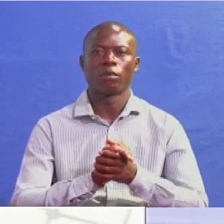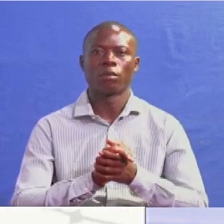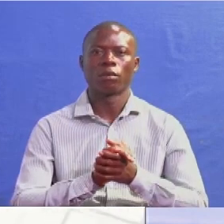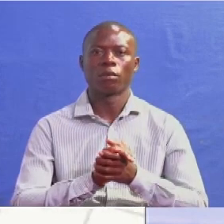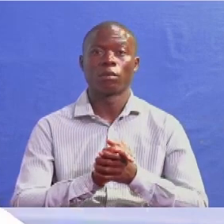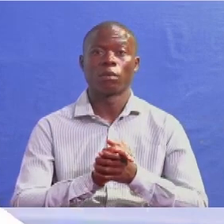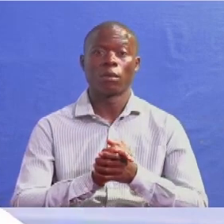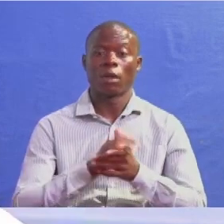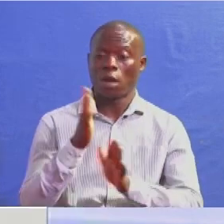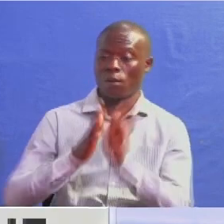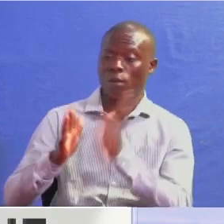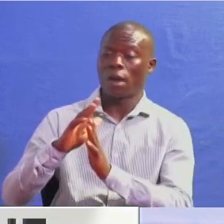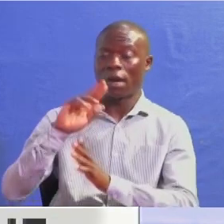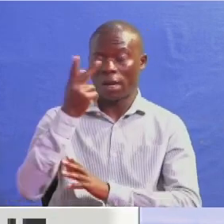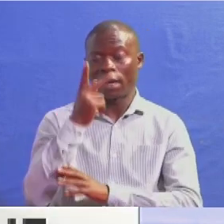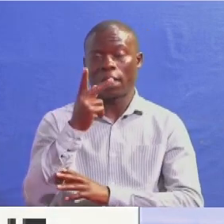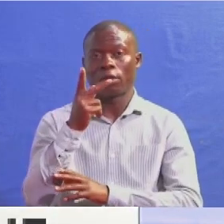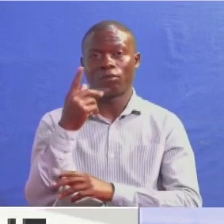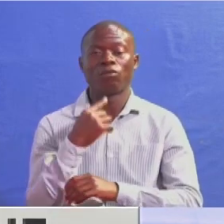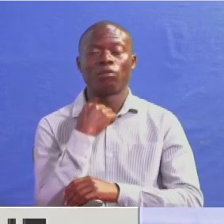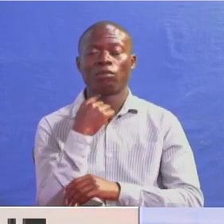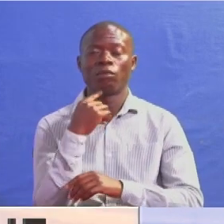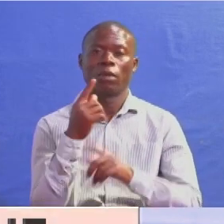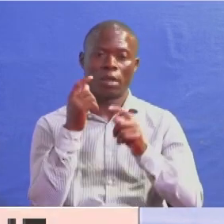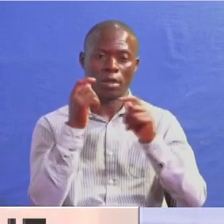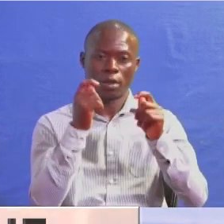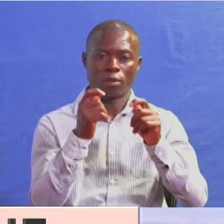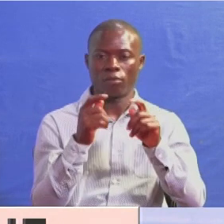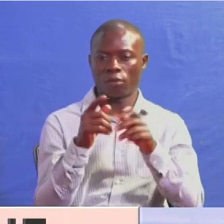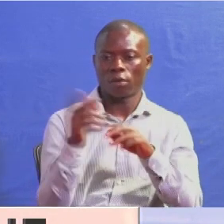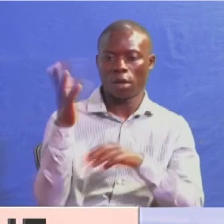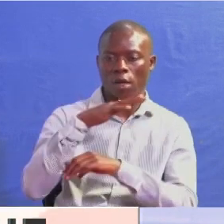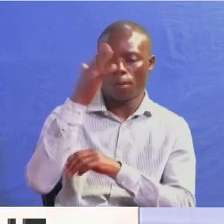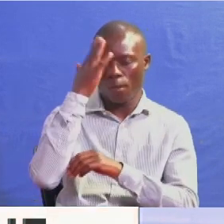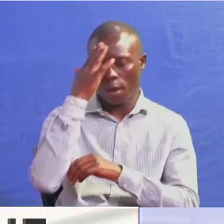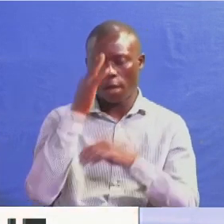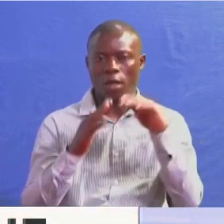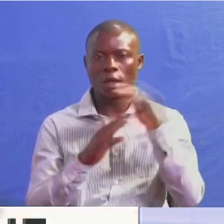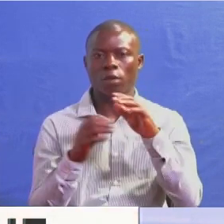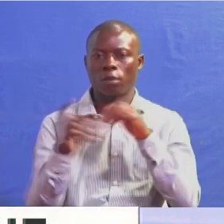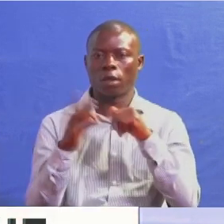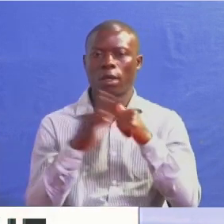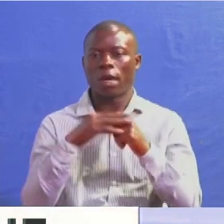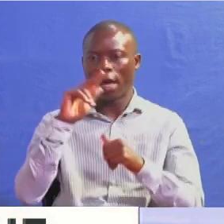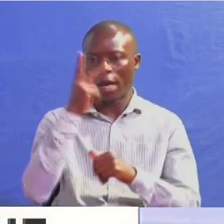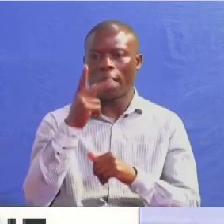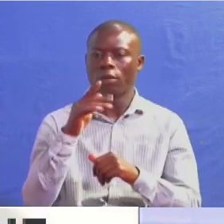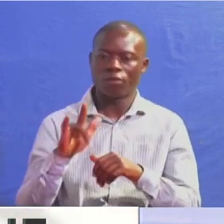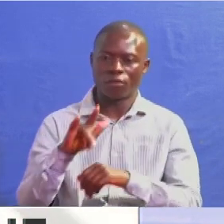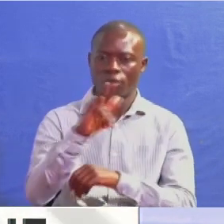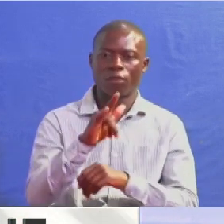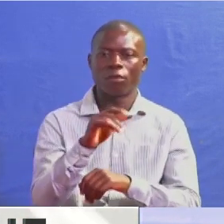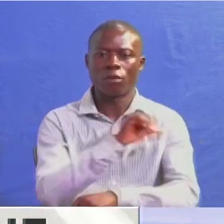Now, with the planned Kenya Aviation Workers Union strike come Monday, 12th of August, the Kenya Airports Authority, KPA, has assured